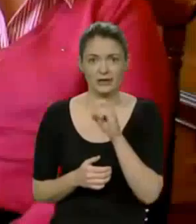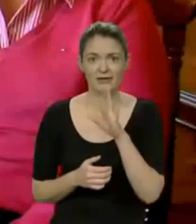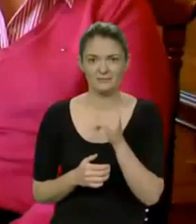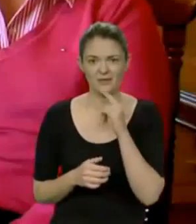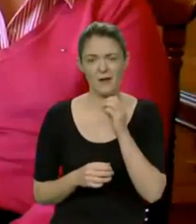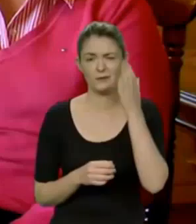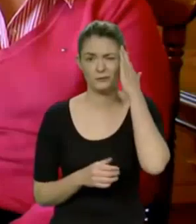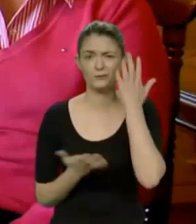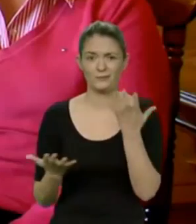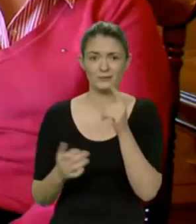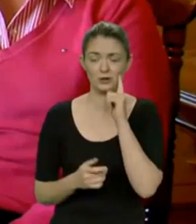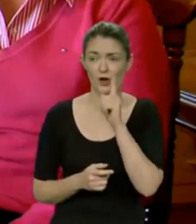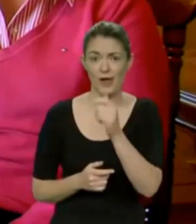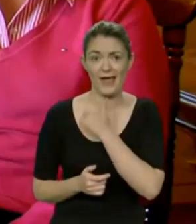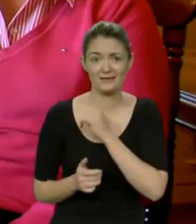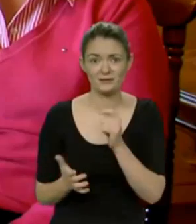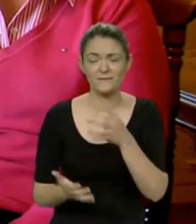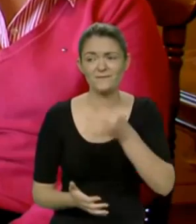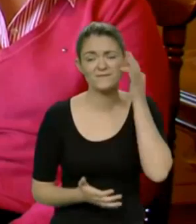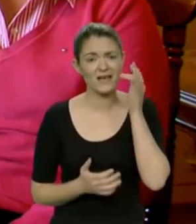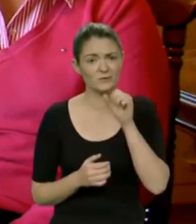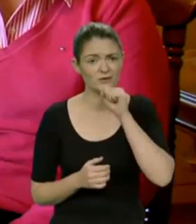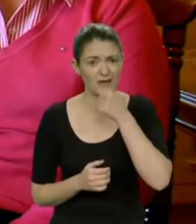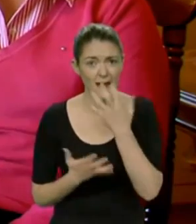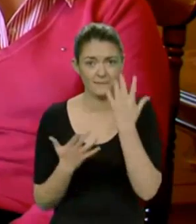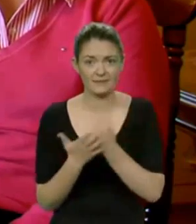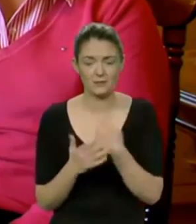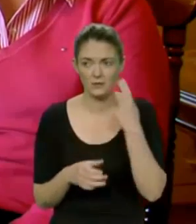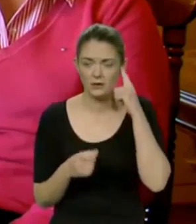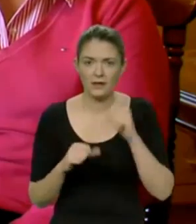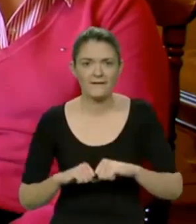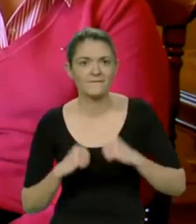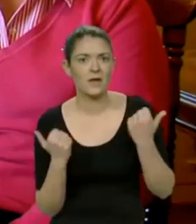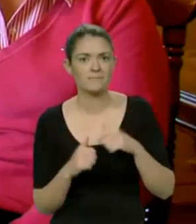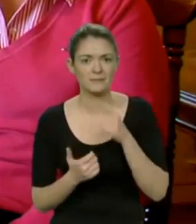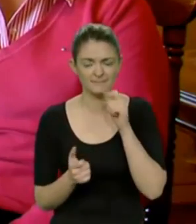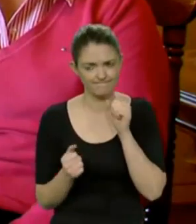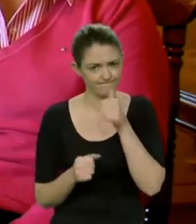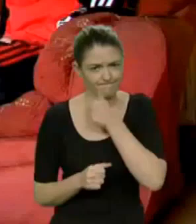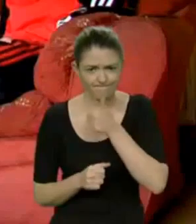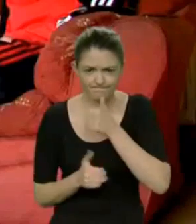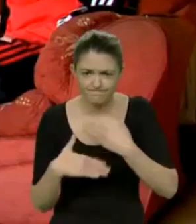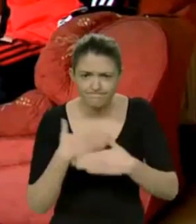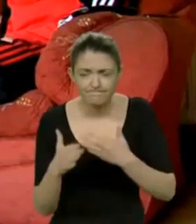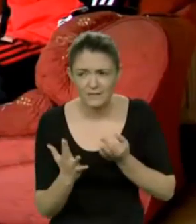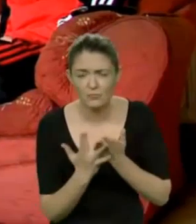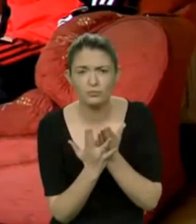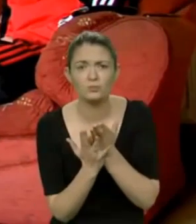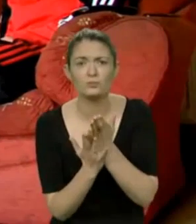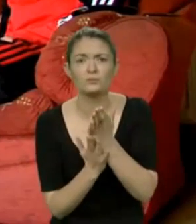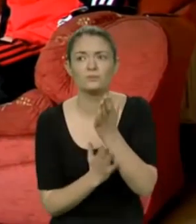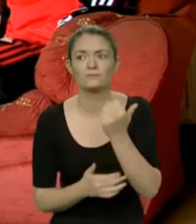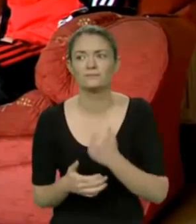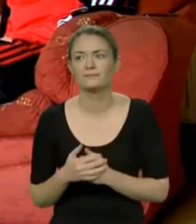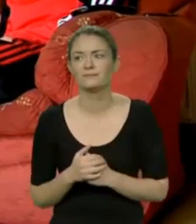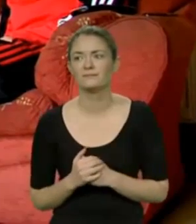us regards of, look, I found it tough, and many times was I going to give up, or, you know, but you just stick it out And she got her through it, I suppose. So that's grand, Stacey.